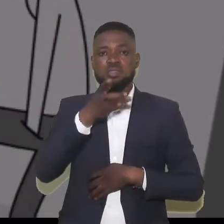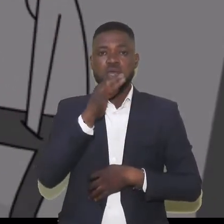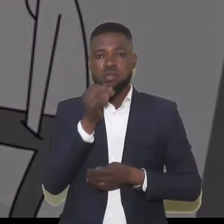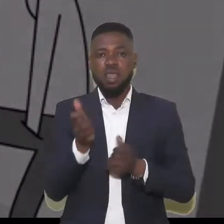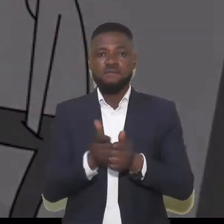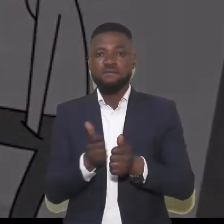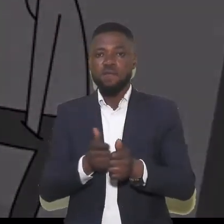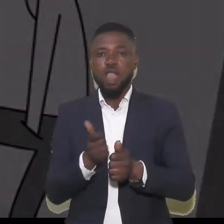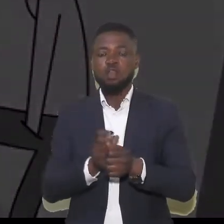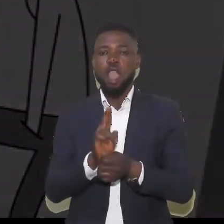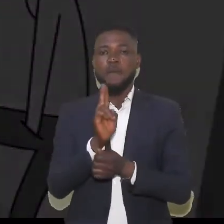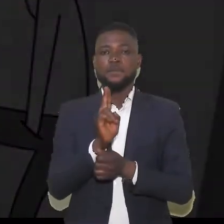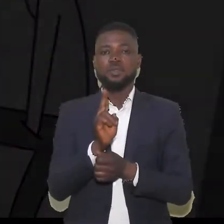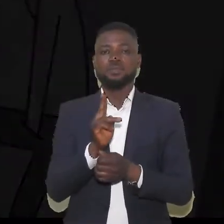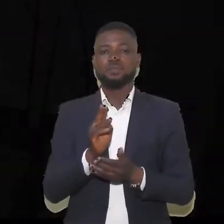being followed up.